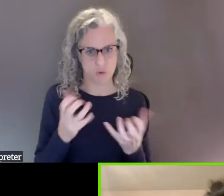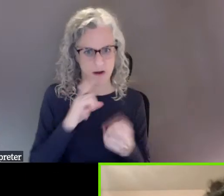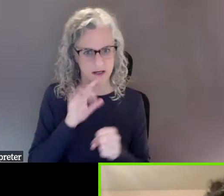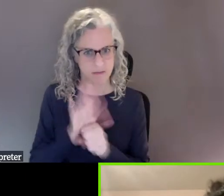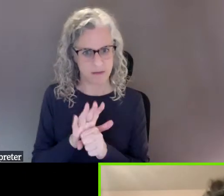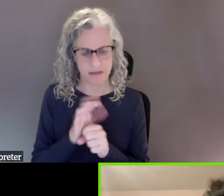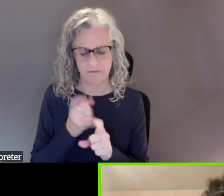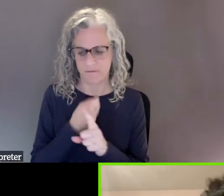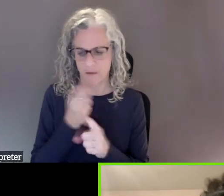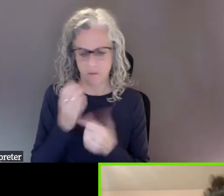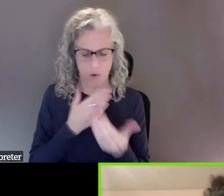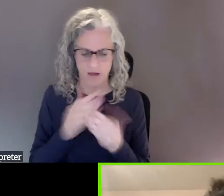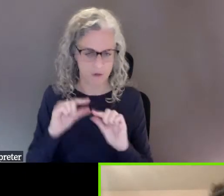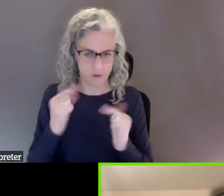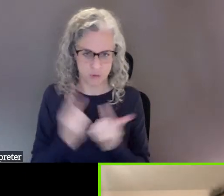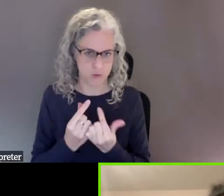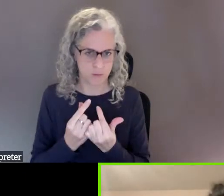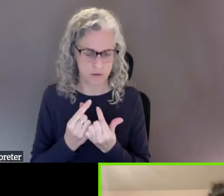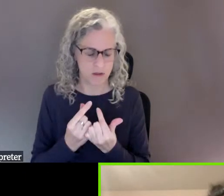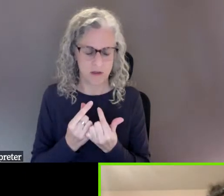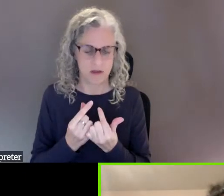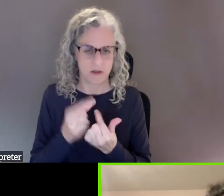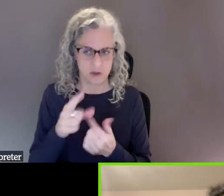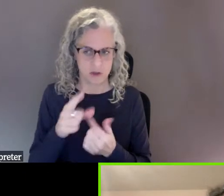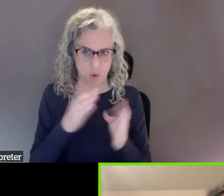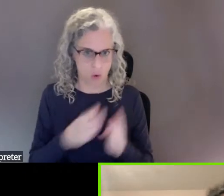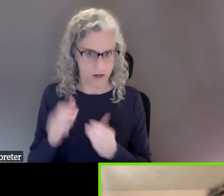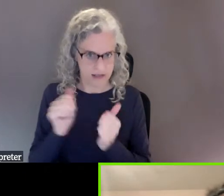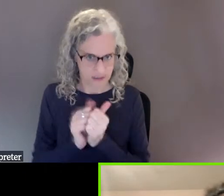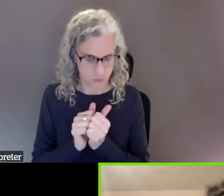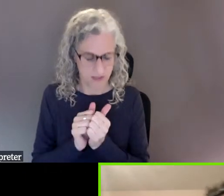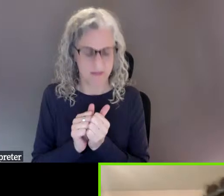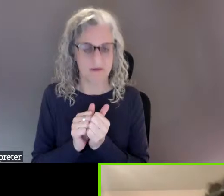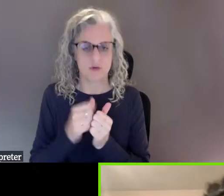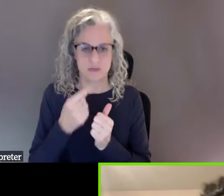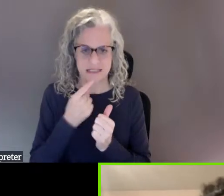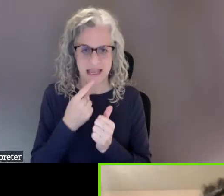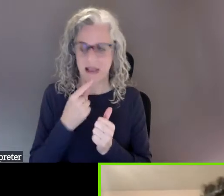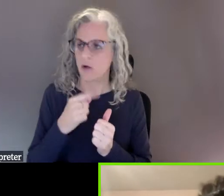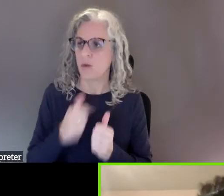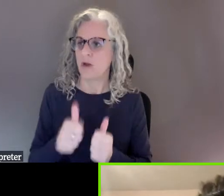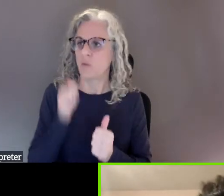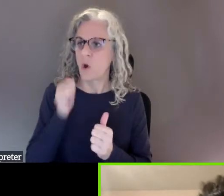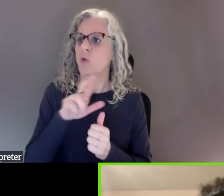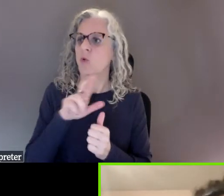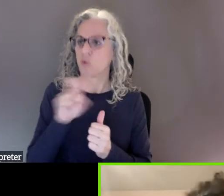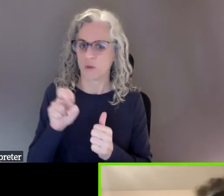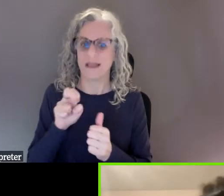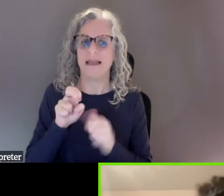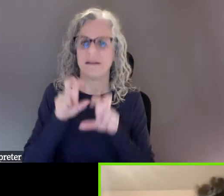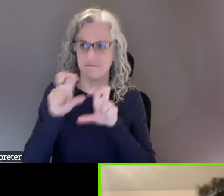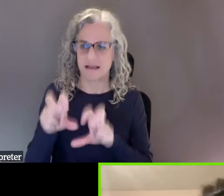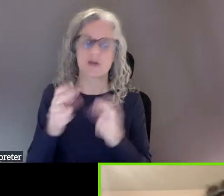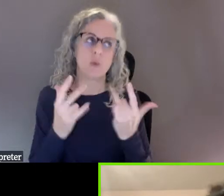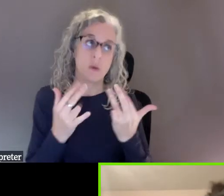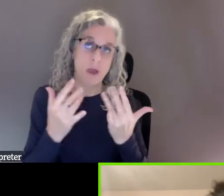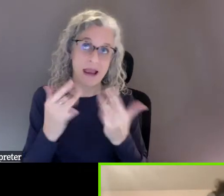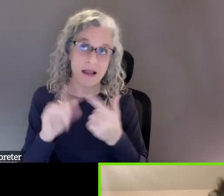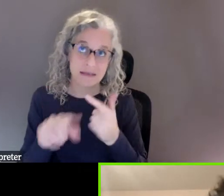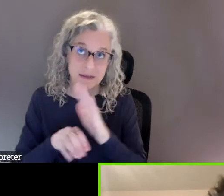you're organizing against or with to we're not going to reinvest once this bond hits maturity in Israel